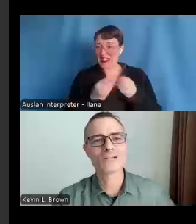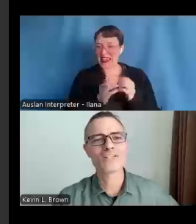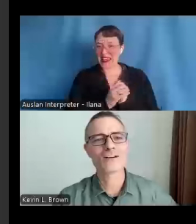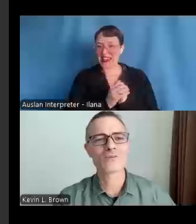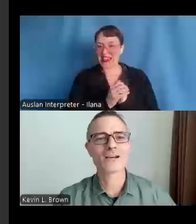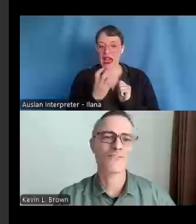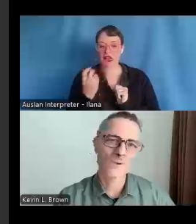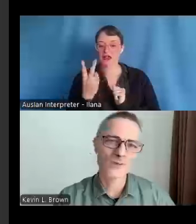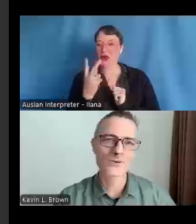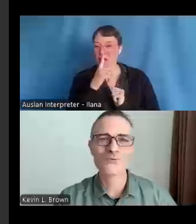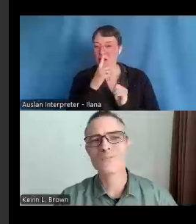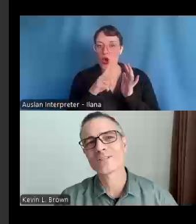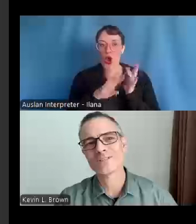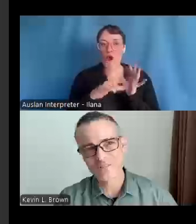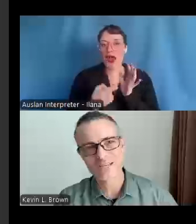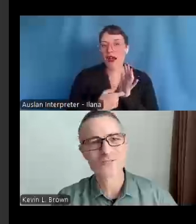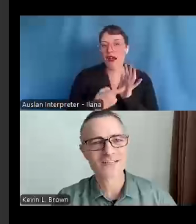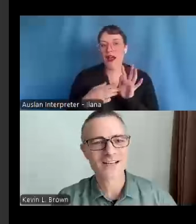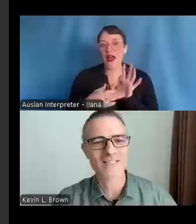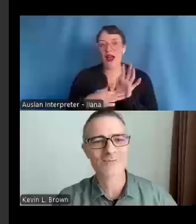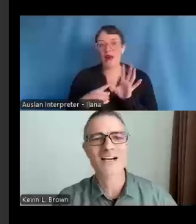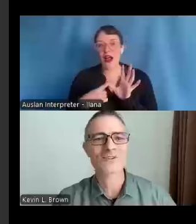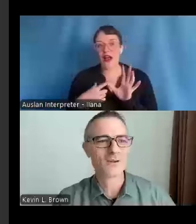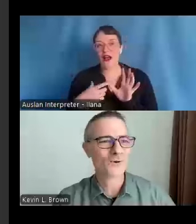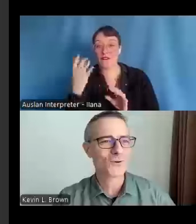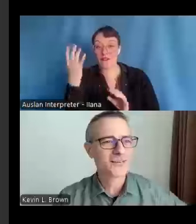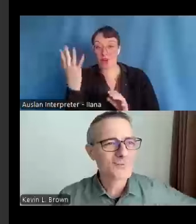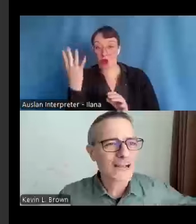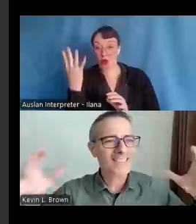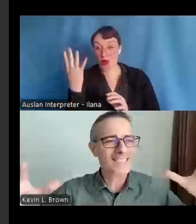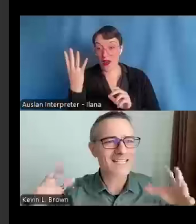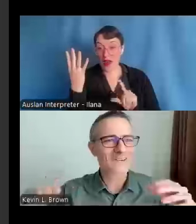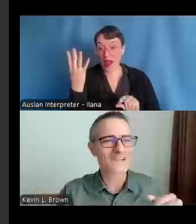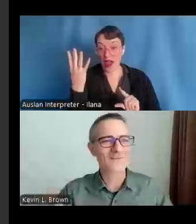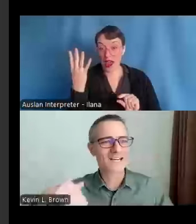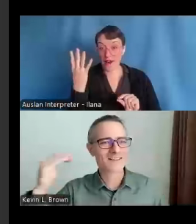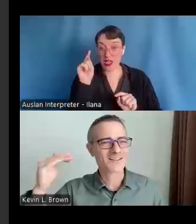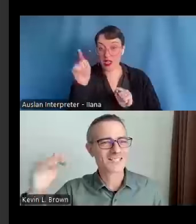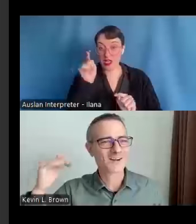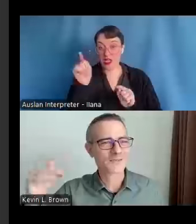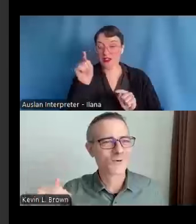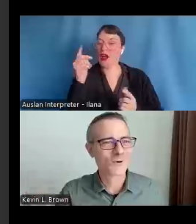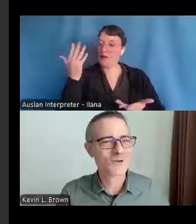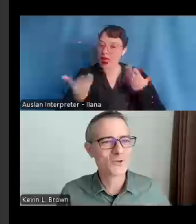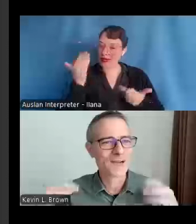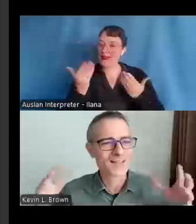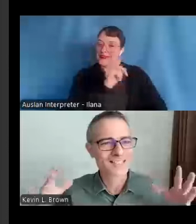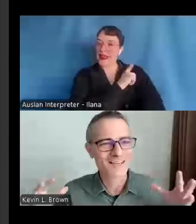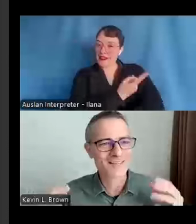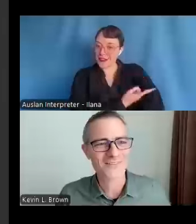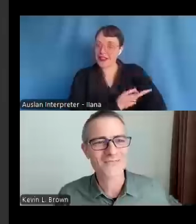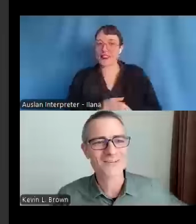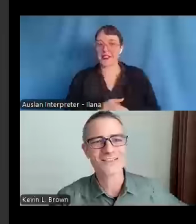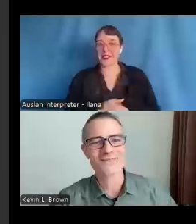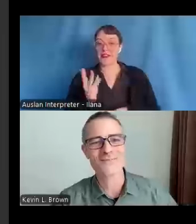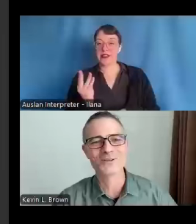Omar and Jenna. We've got a 4 in the room with Gemma, who's an 11. So we've got 2 people balancing the energy. We've got the stealth 4 mood balancing